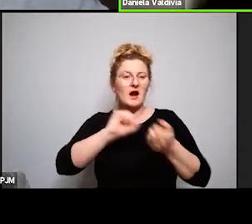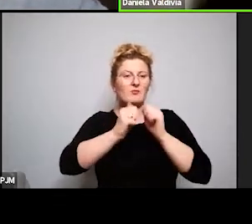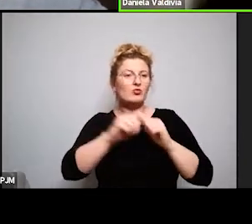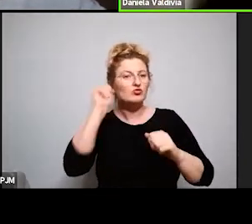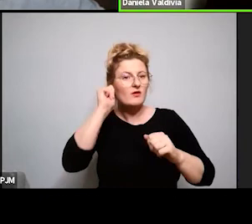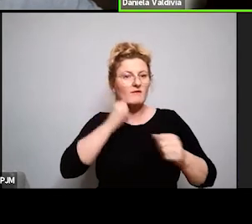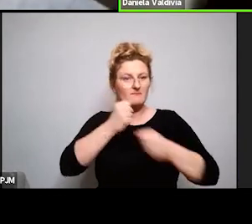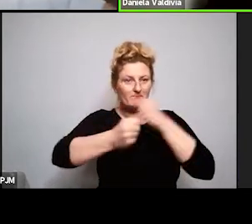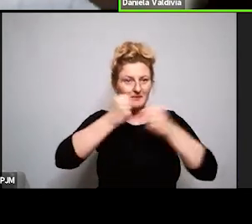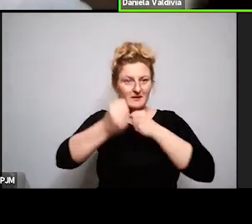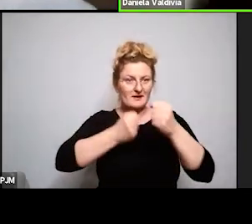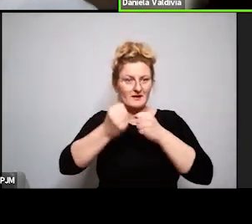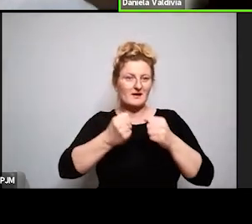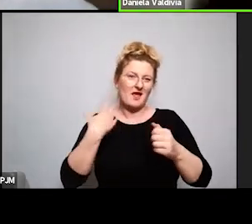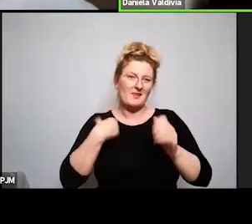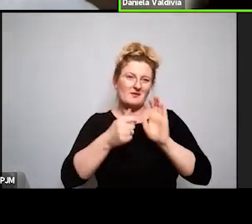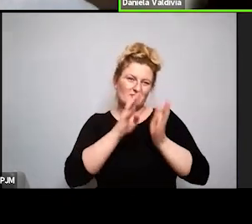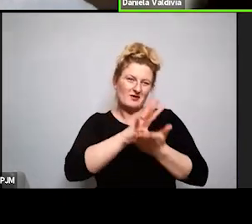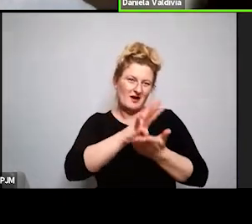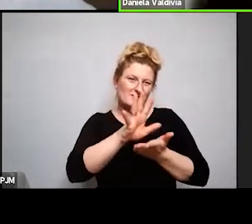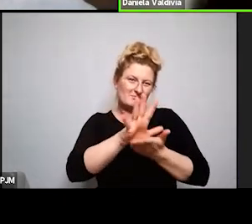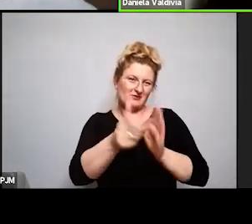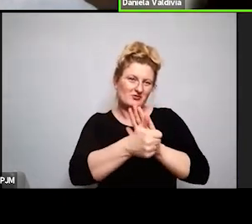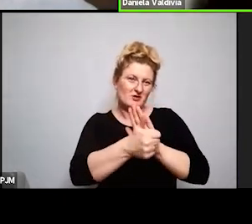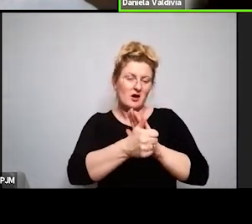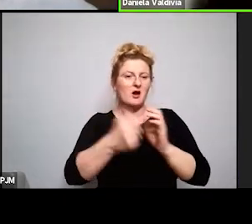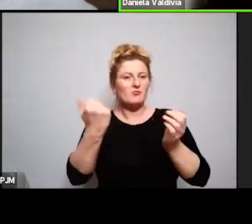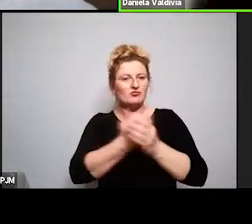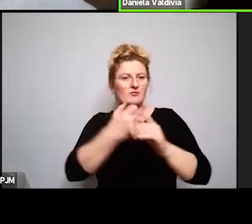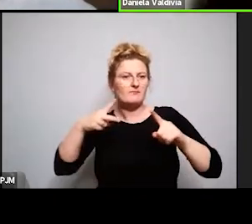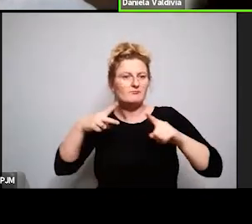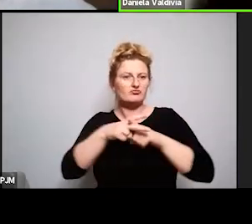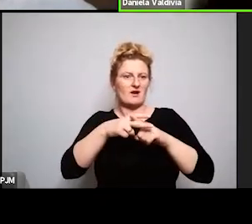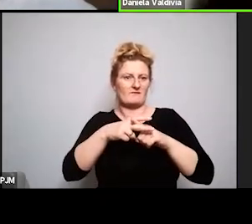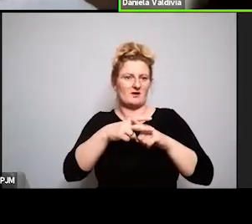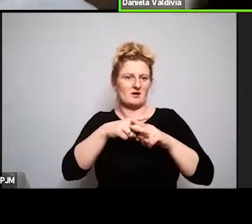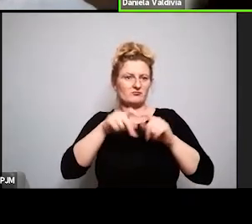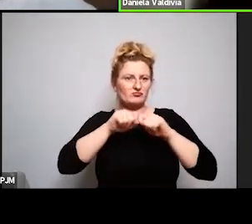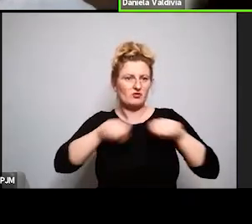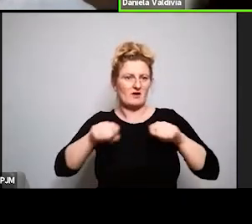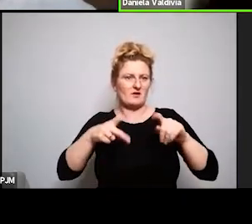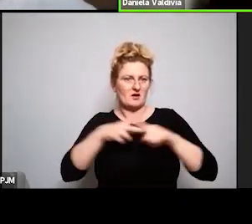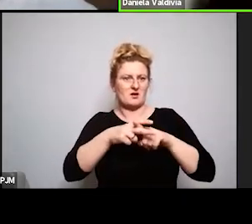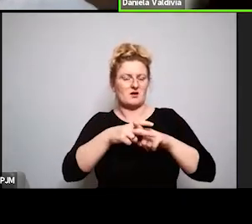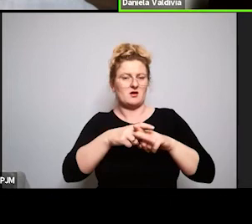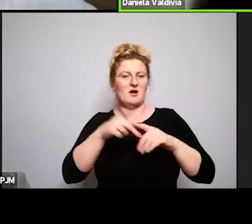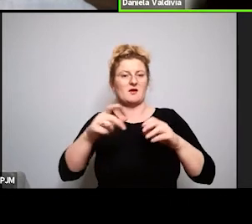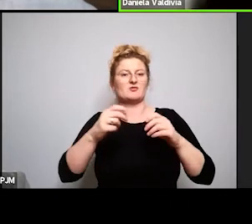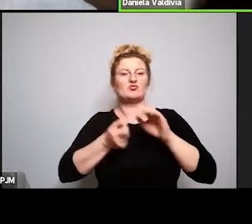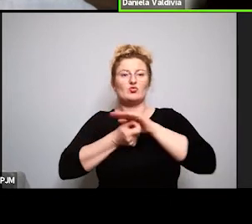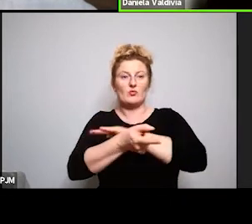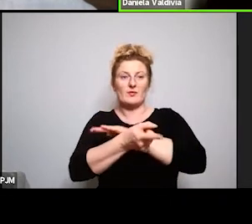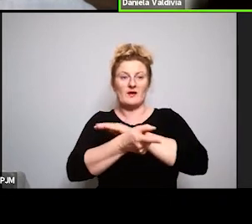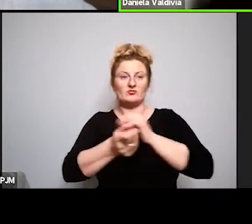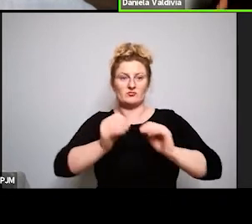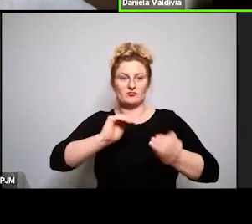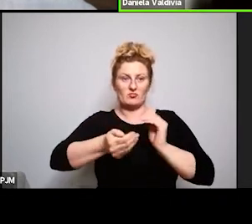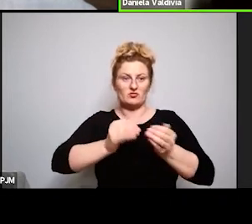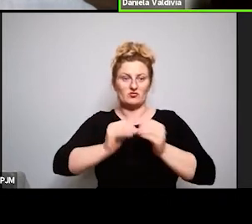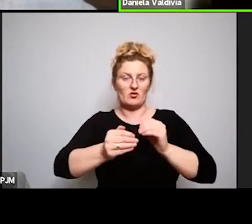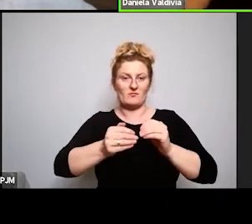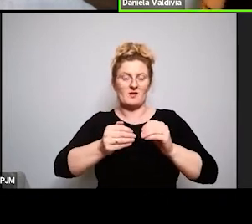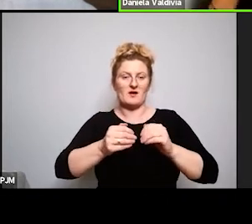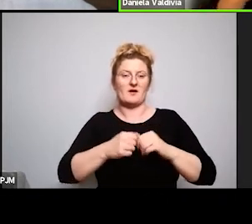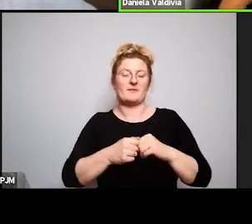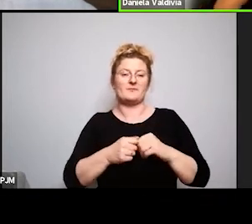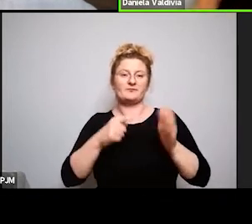And a very powerful way to interrupt is, of course, a peaceful means. Like even, you